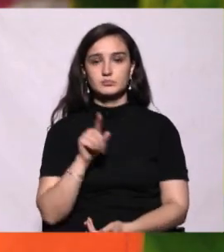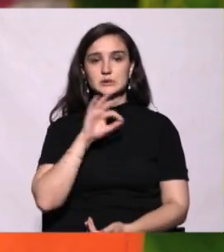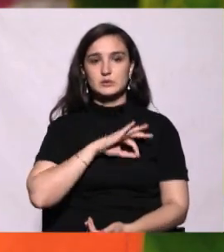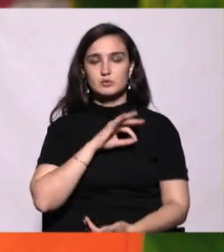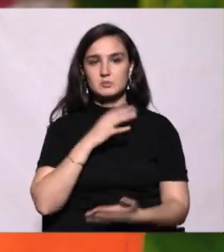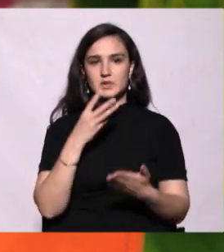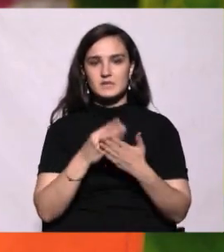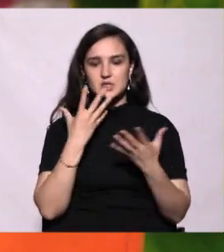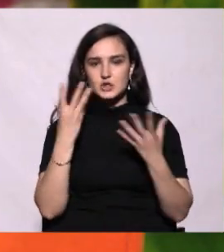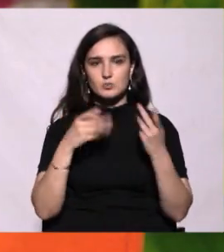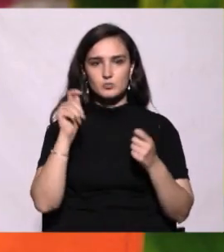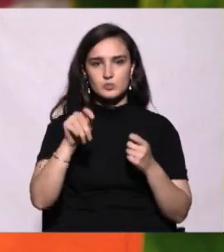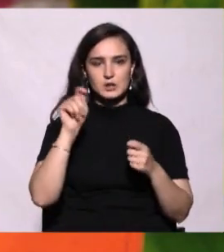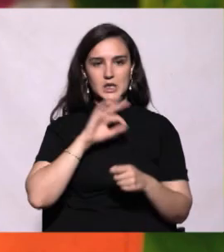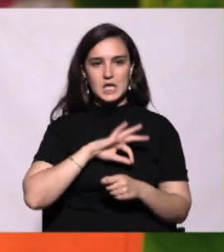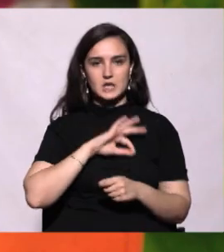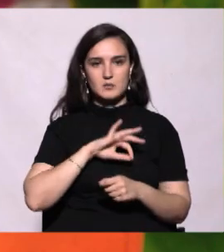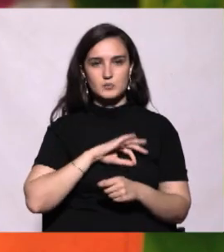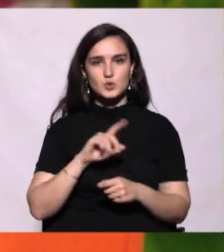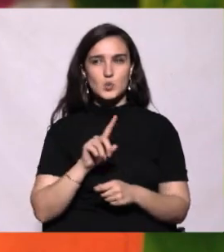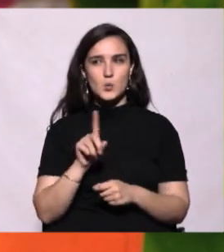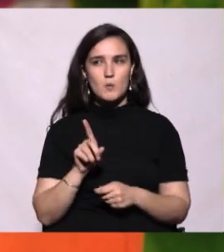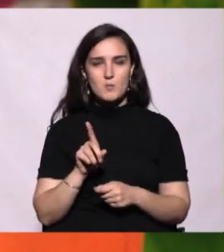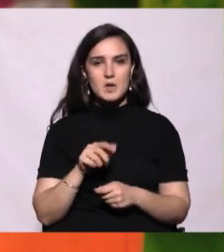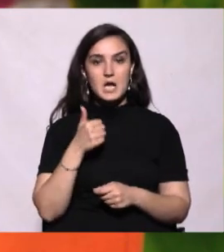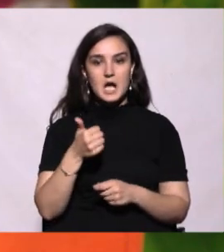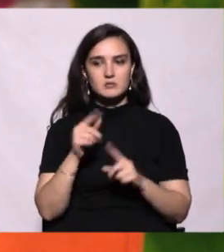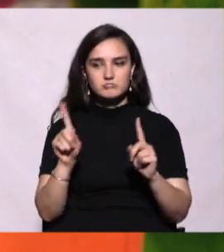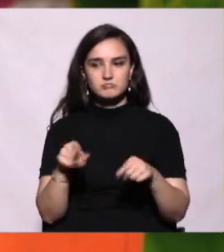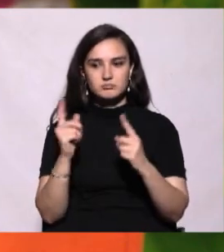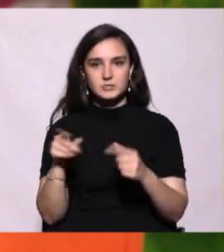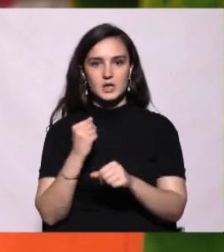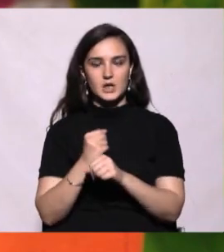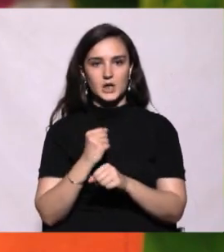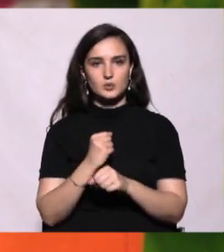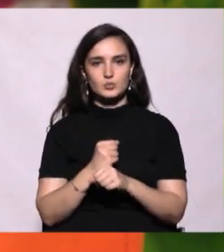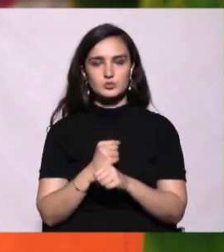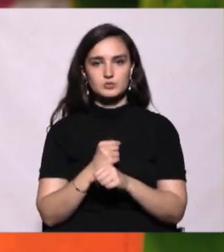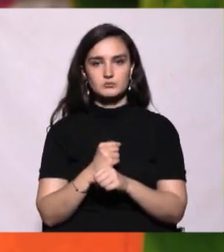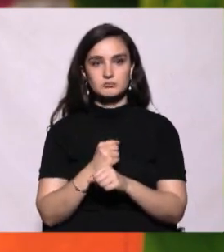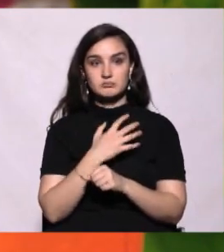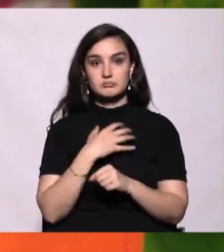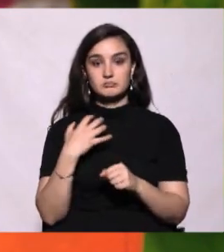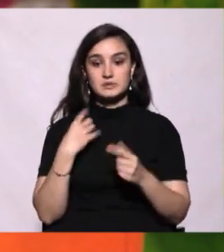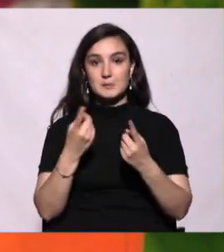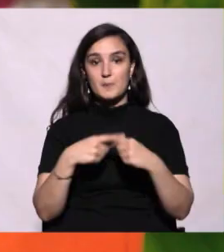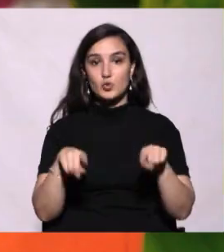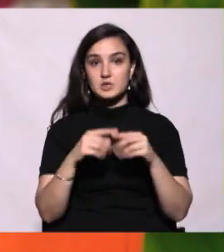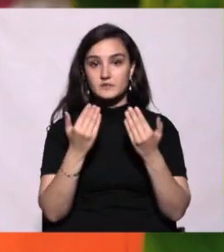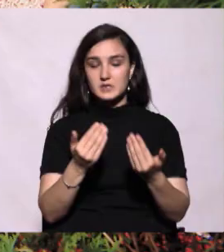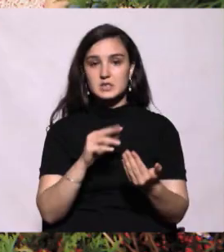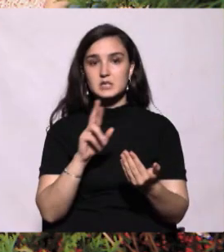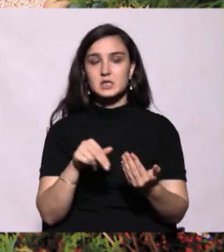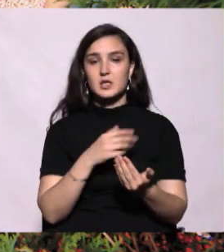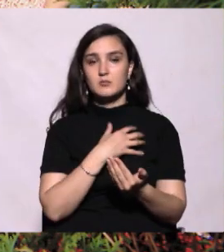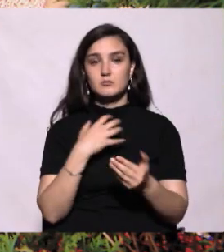uses his magic to make good things, to do good things for the kingdom and